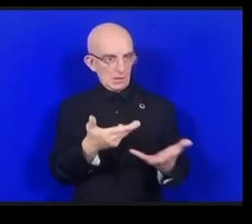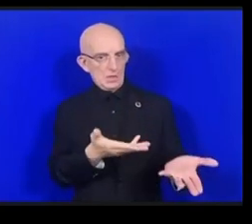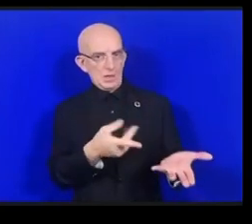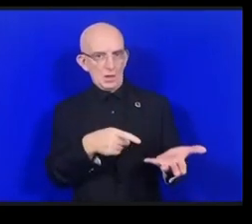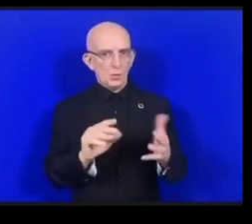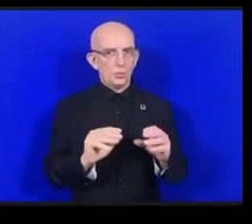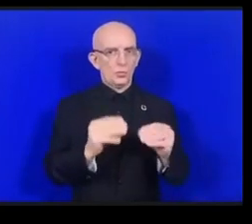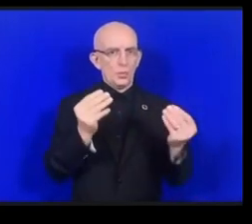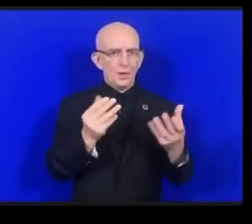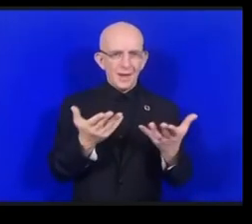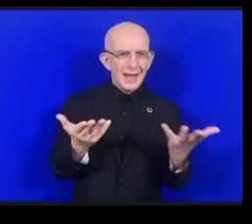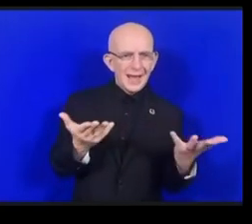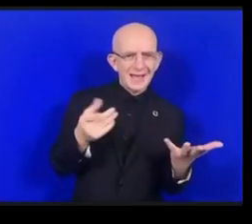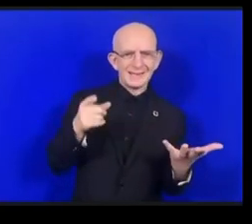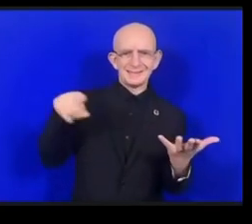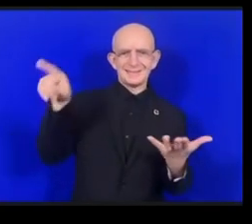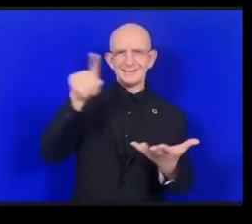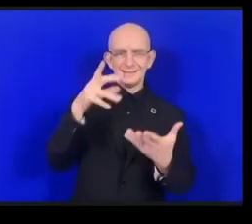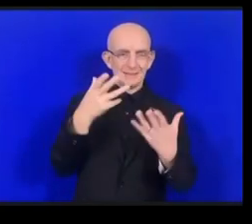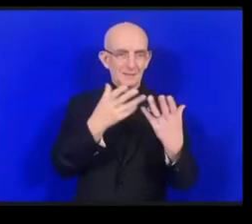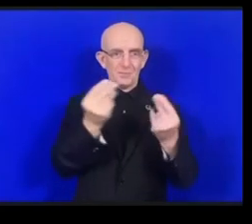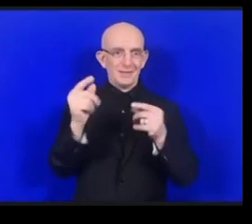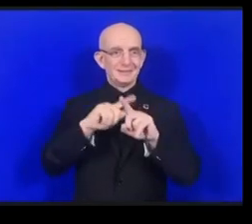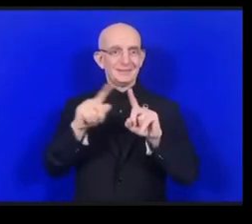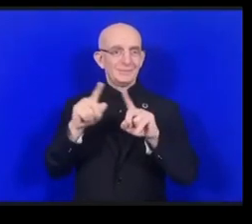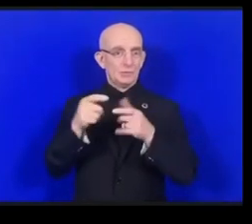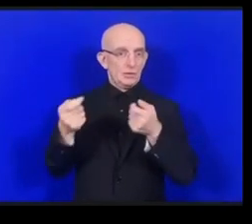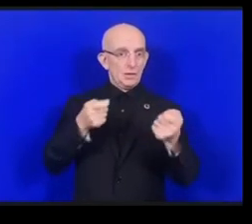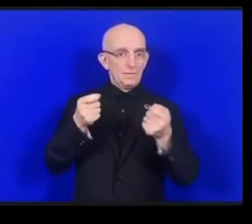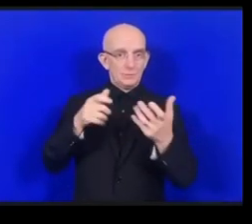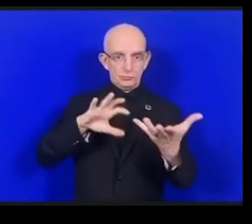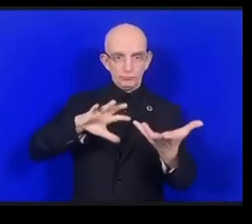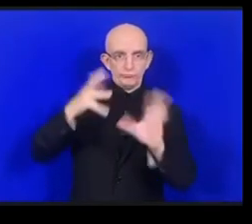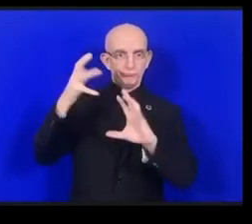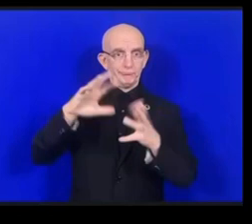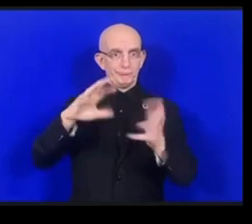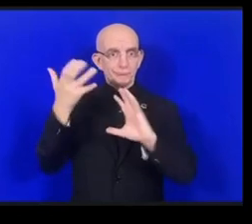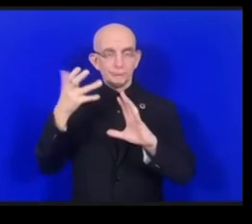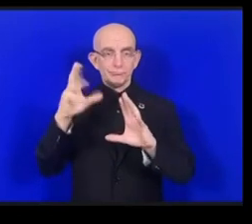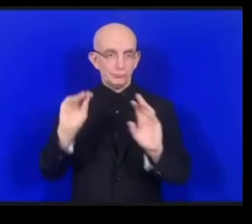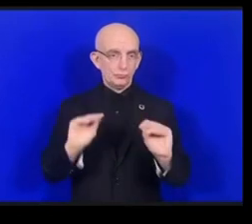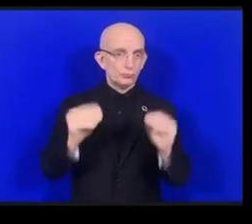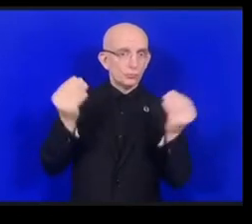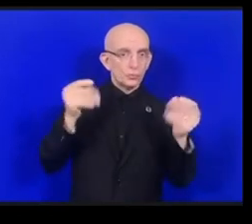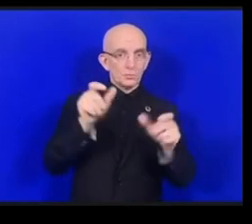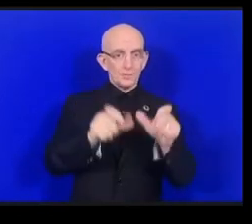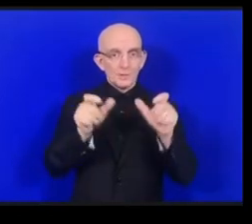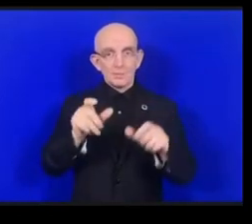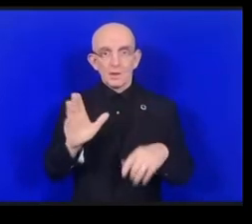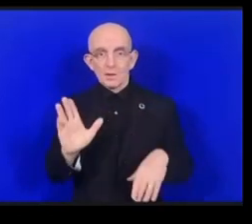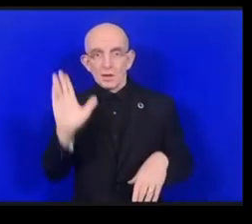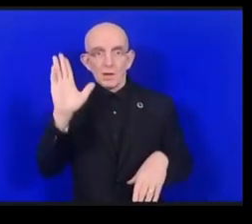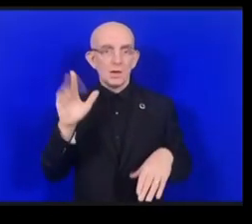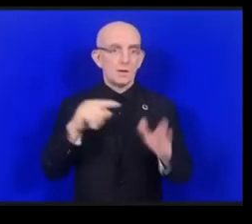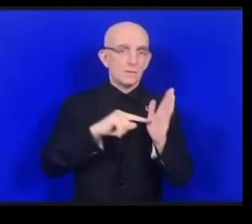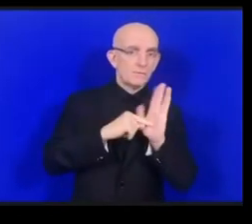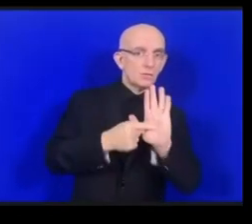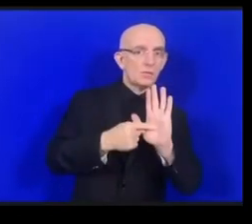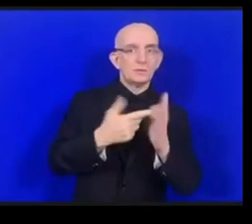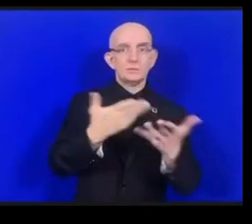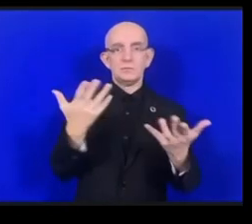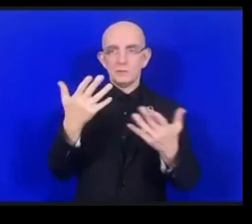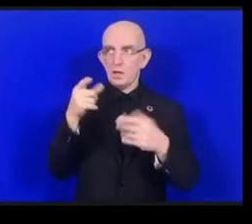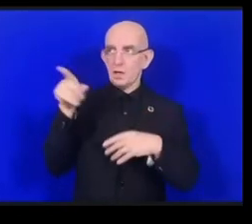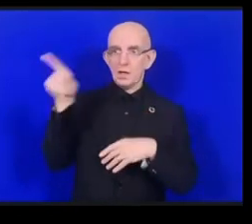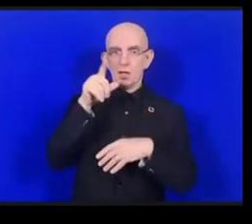also uh and and and uh oppress op presence over the Y people not